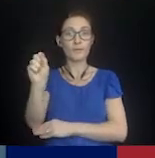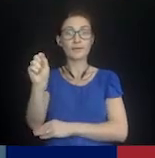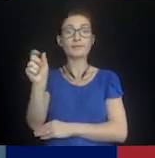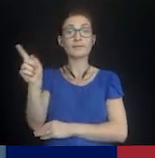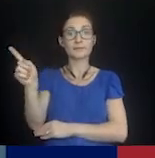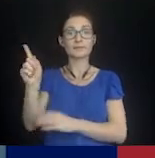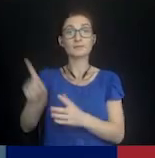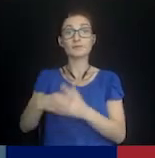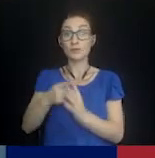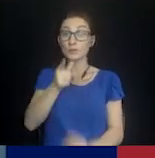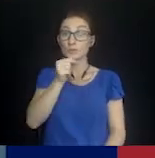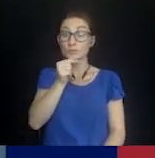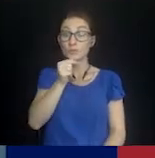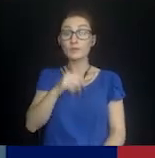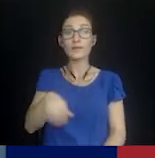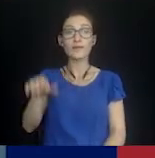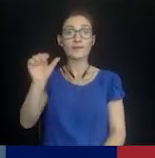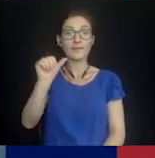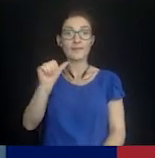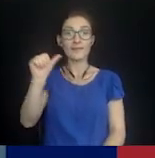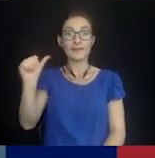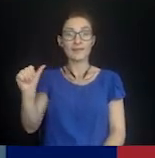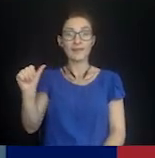started by AAPD.